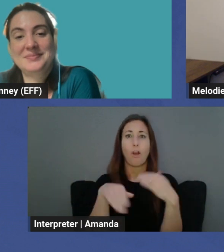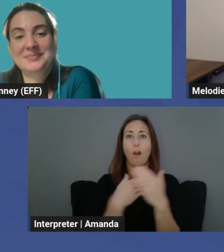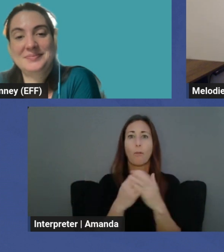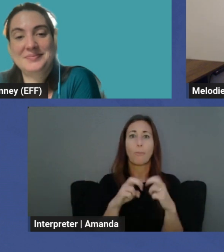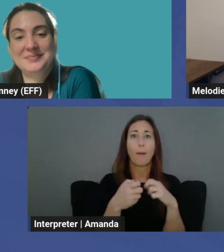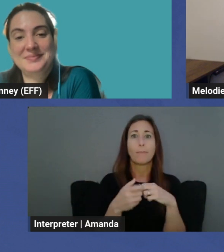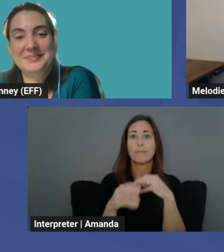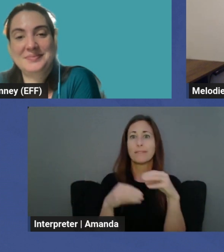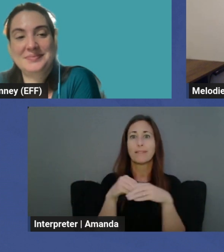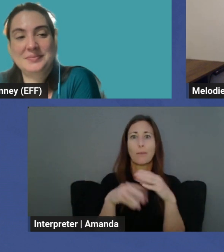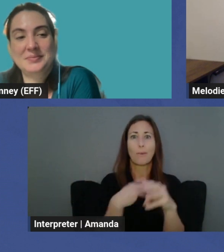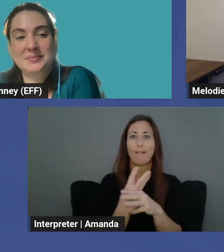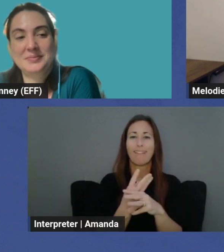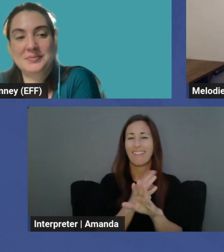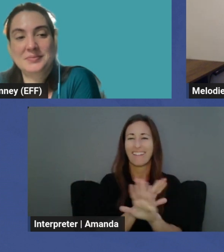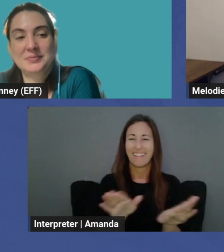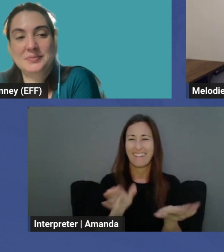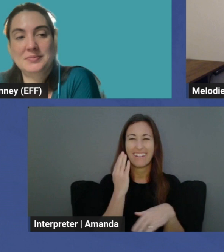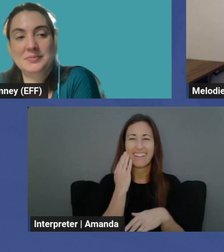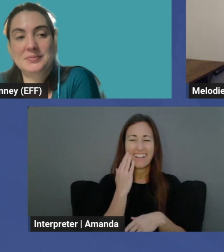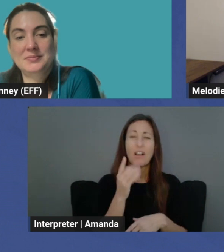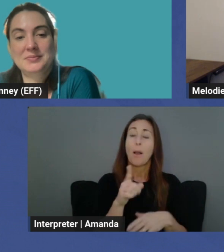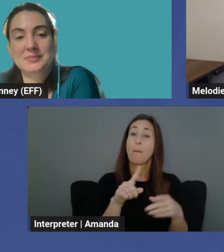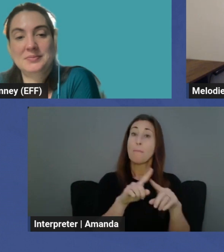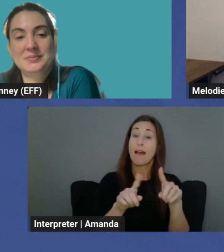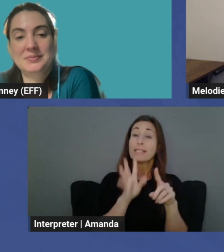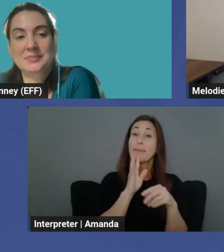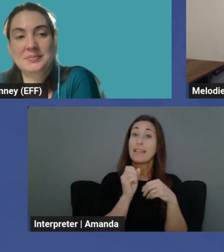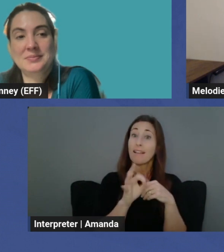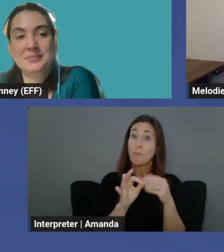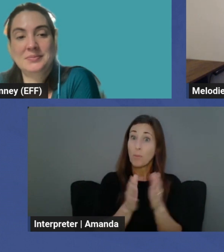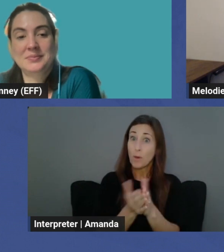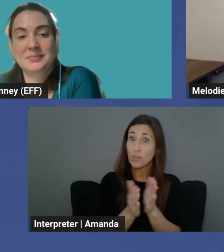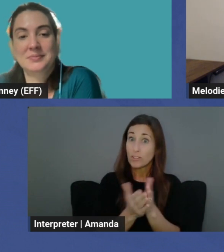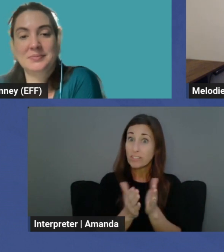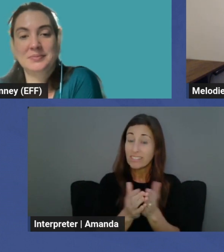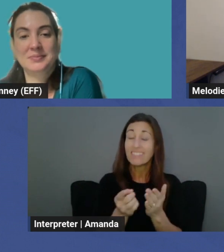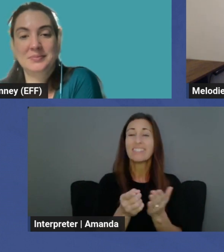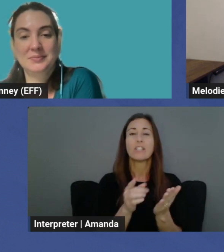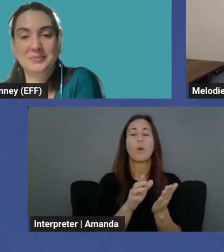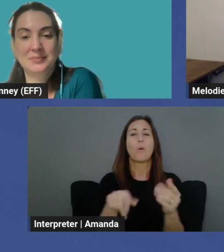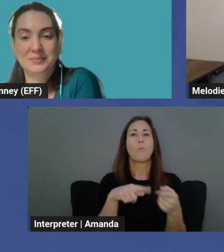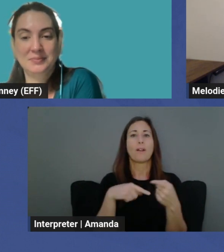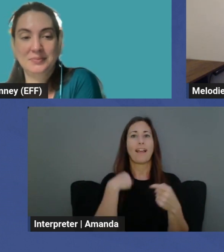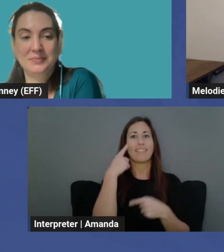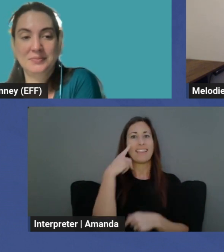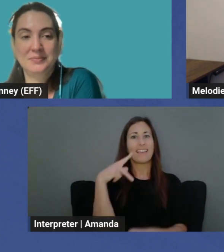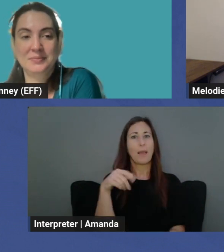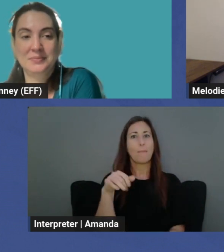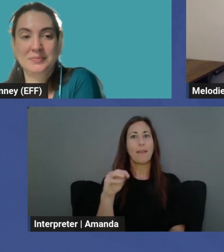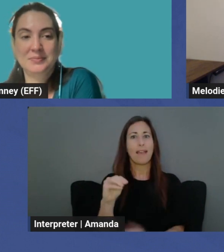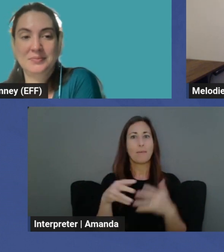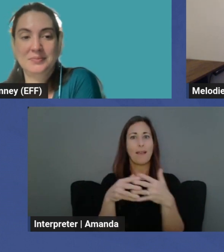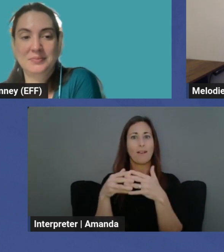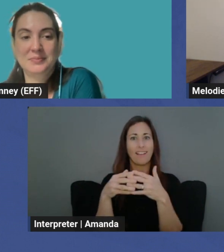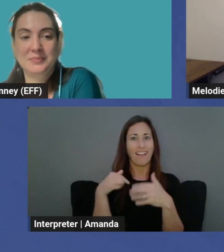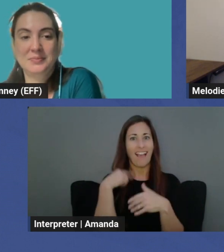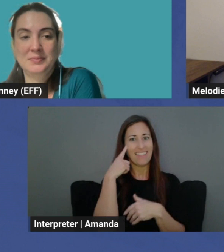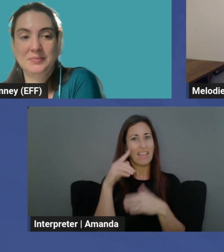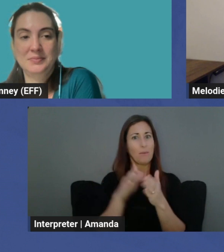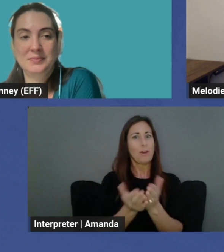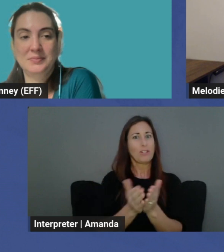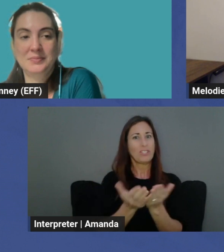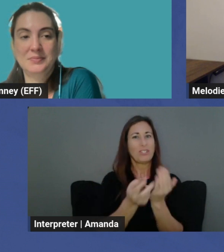speaking of books, books come to mind quite frequently when I think of PEN America. And so, Jacqueline, I'm going to shift